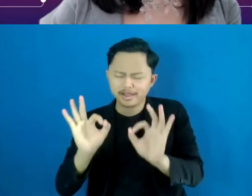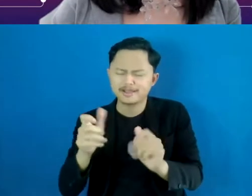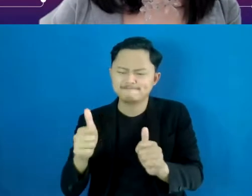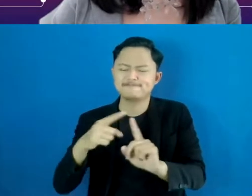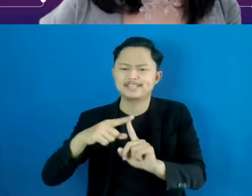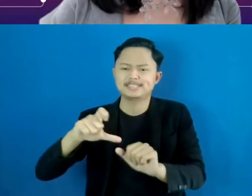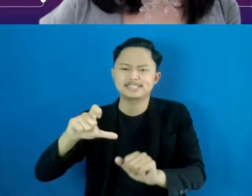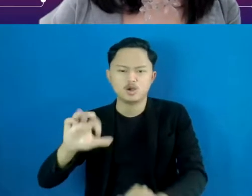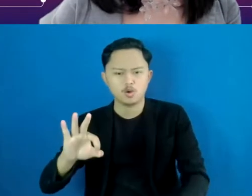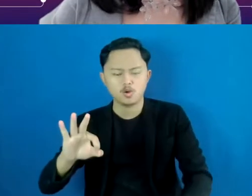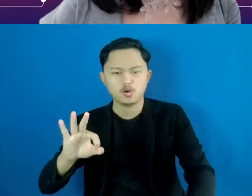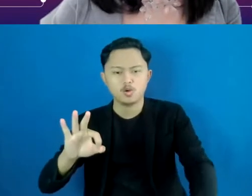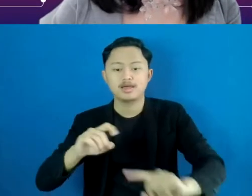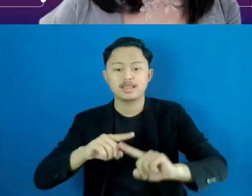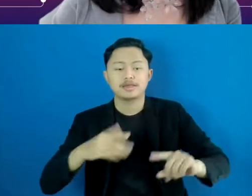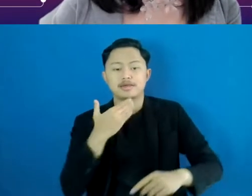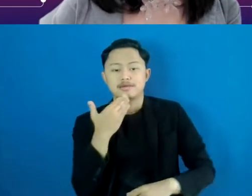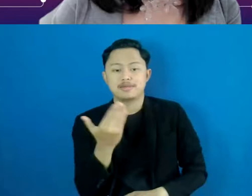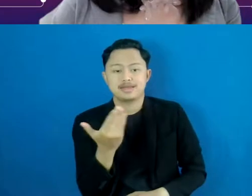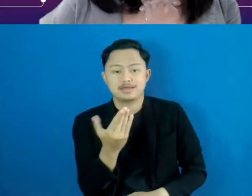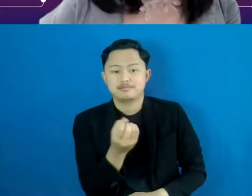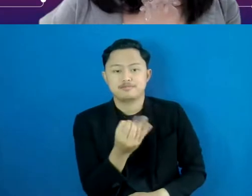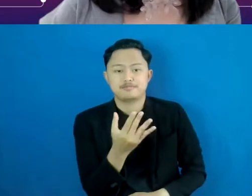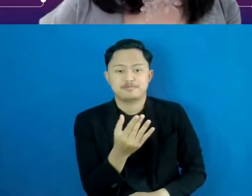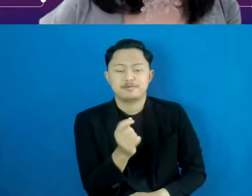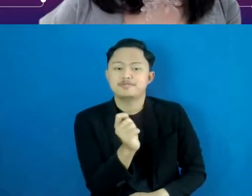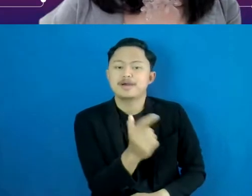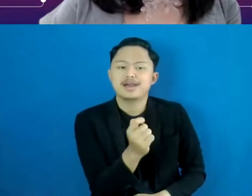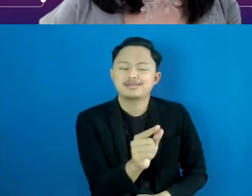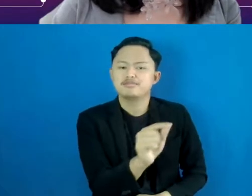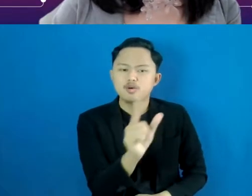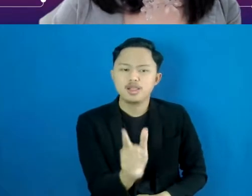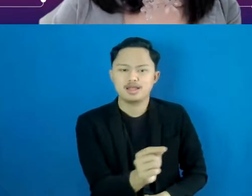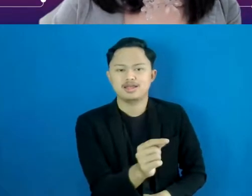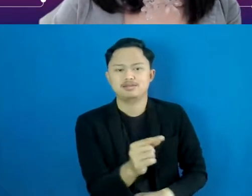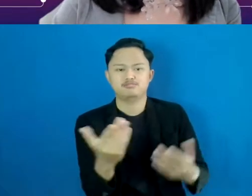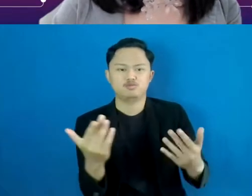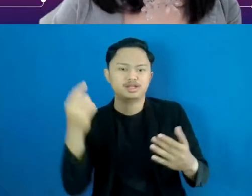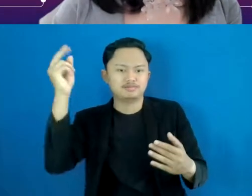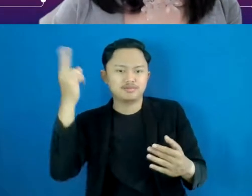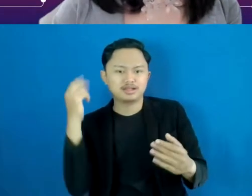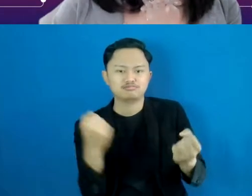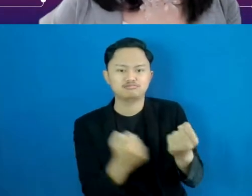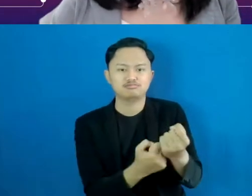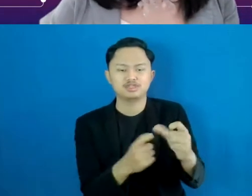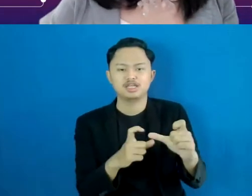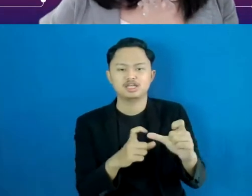that the monthly payments that the municipality pays on subsidies, it's not higher